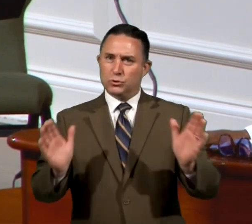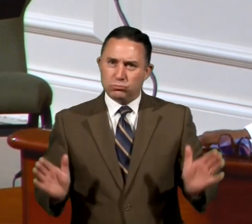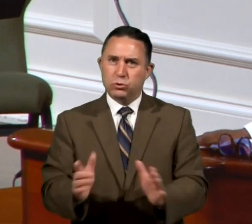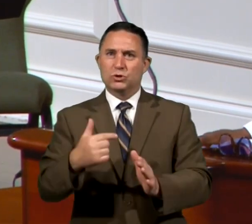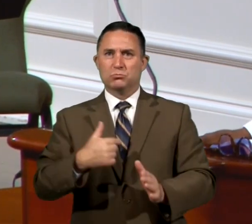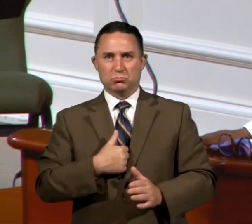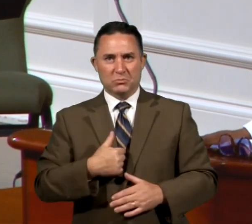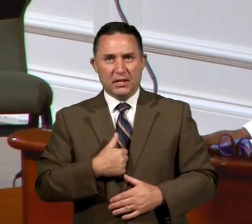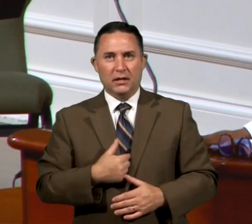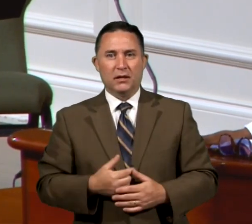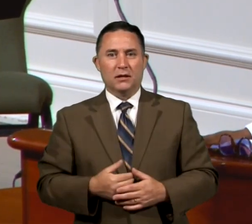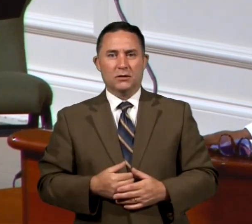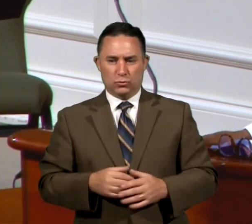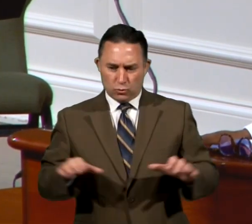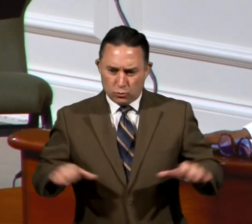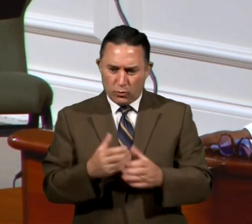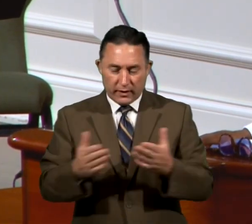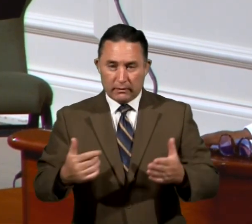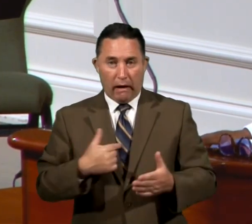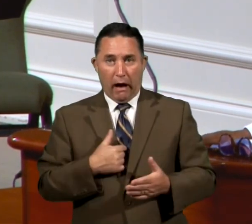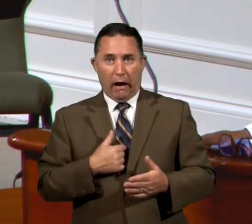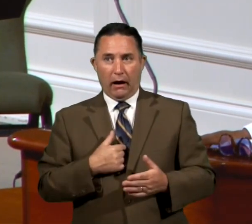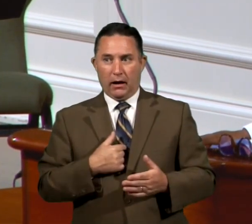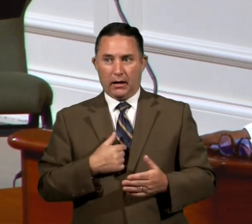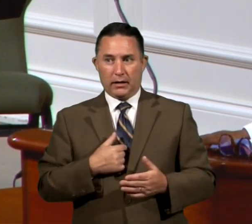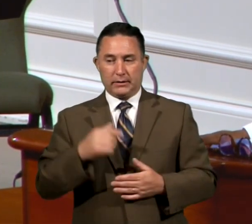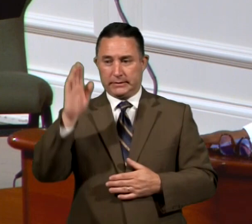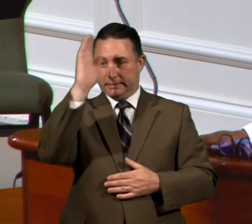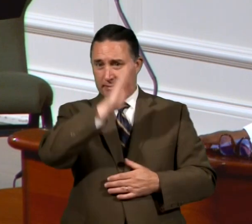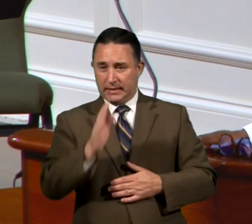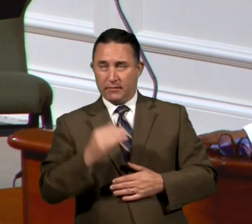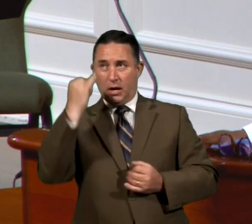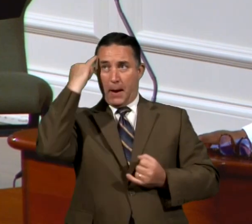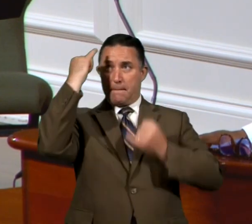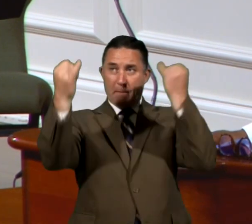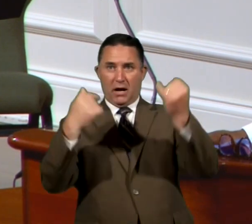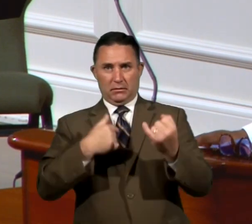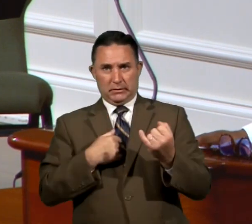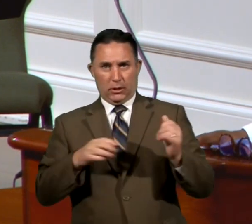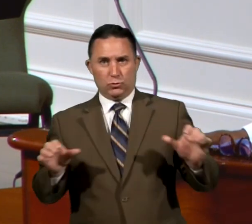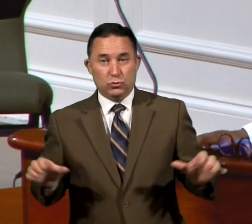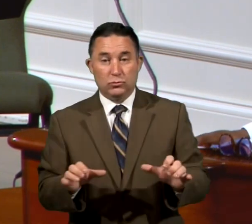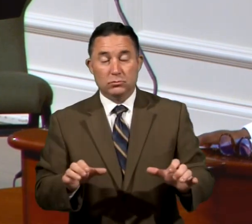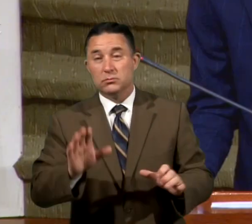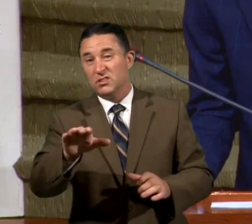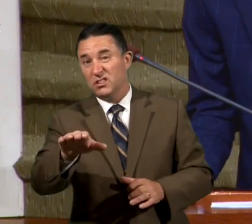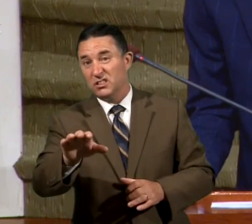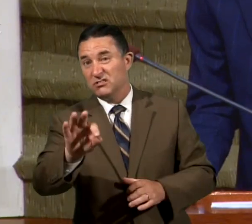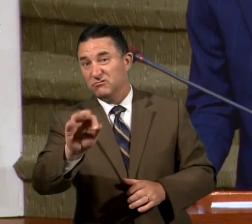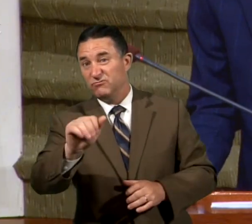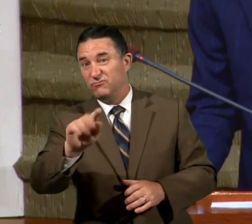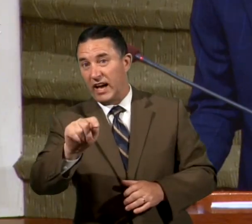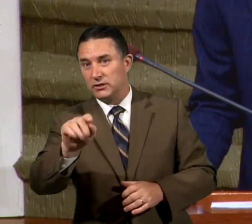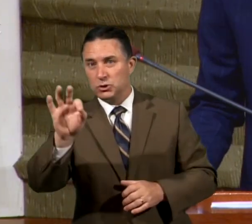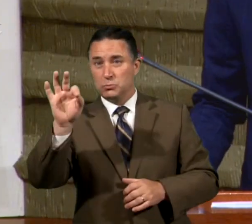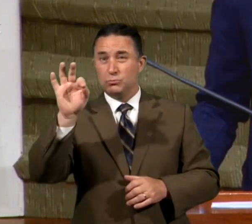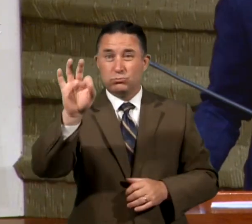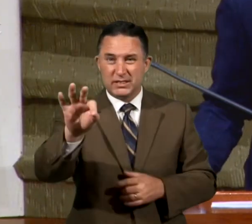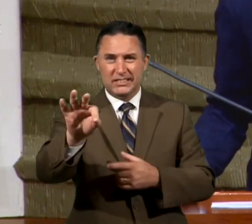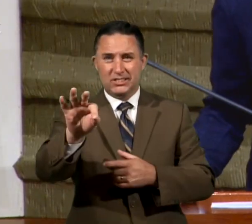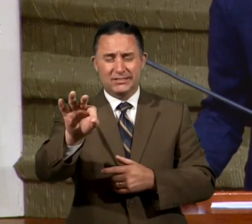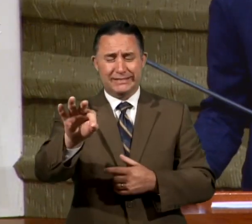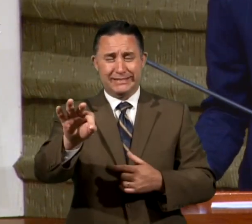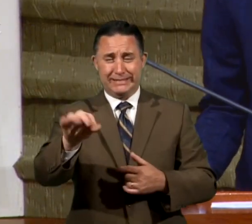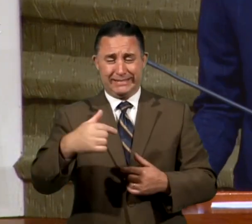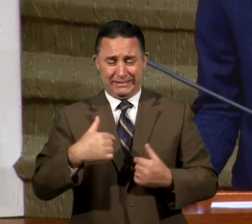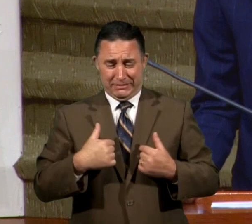and push me to do things that I couldn't have ever imagined that I would do. In fact, preaching is not something